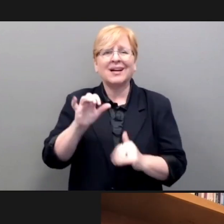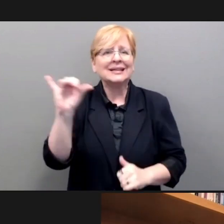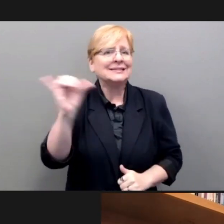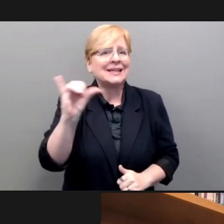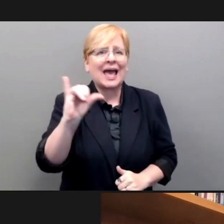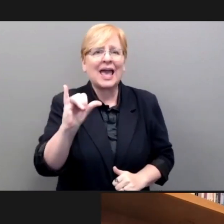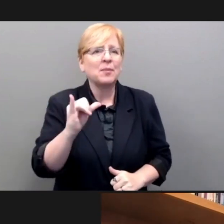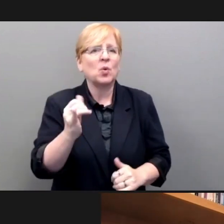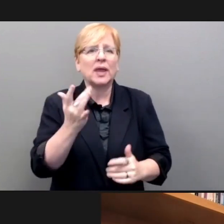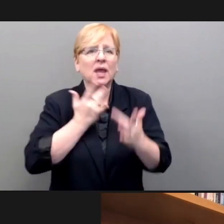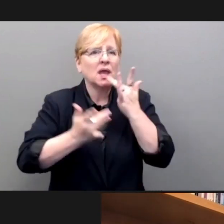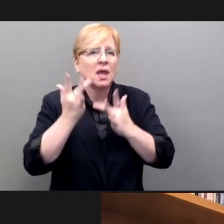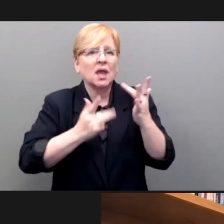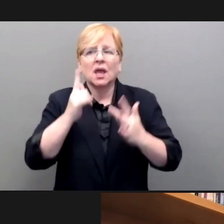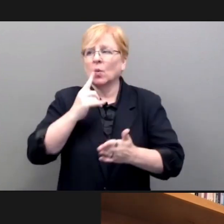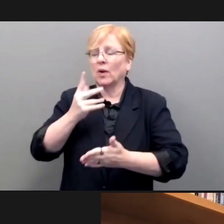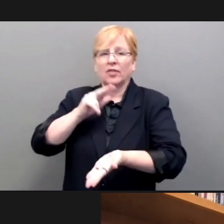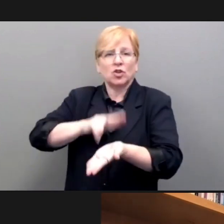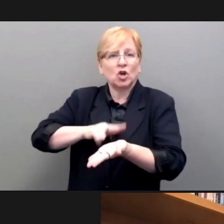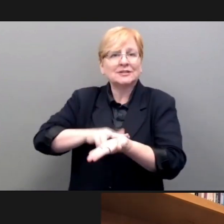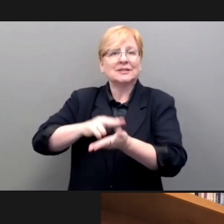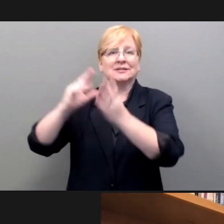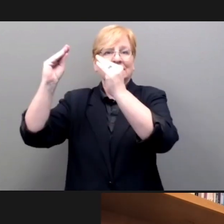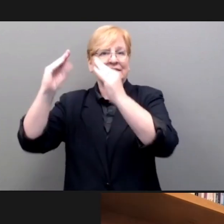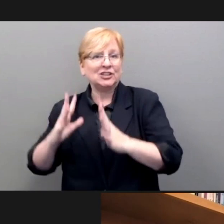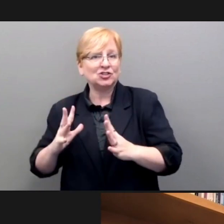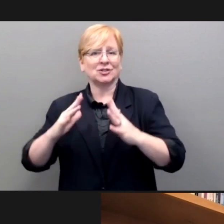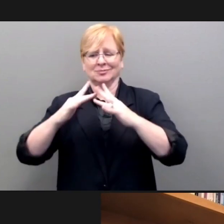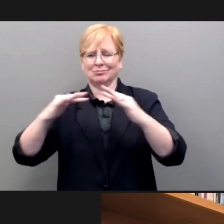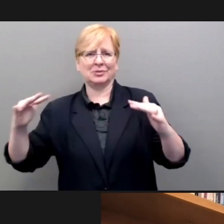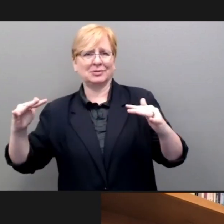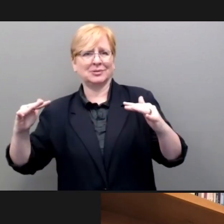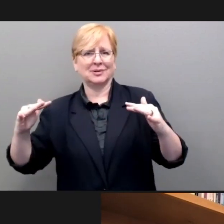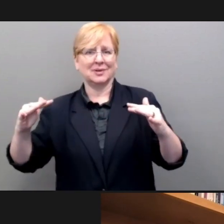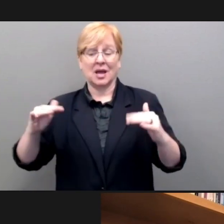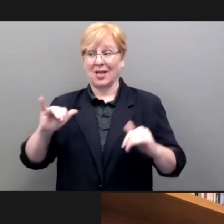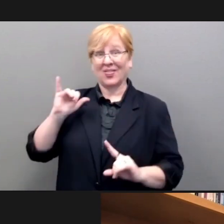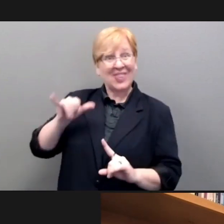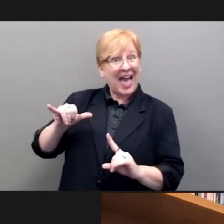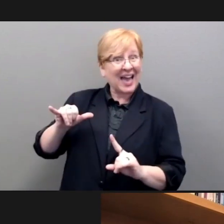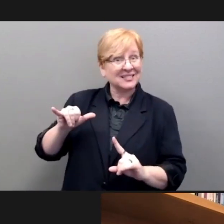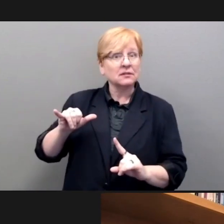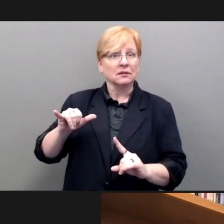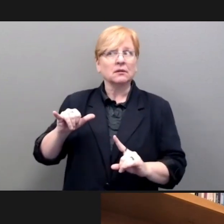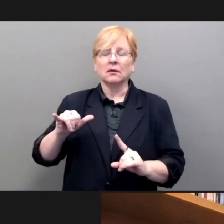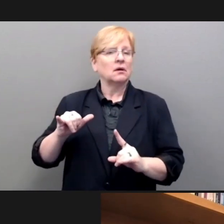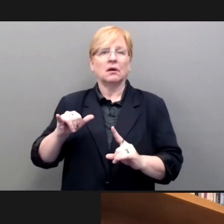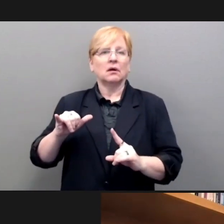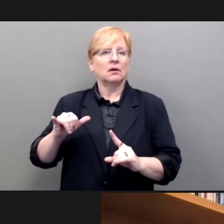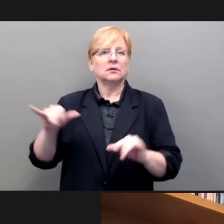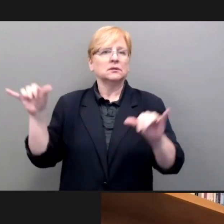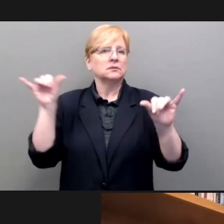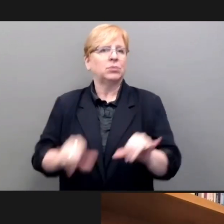shortages in teachers. It is now a national, that is of epidemic proportions, and we